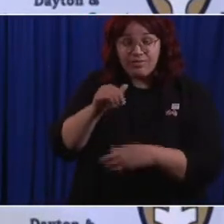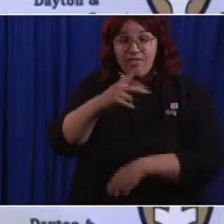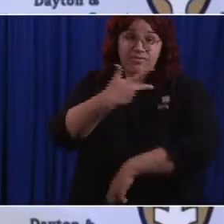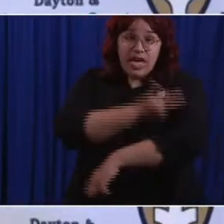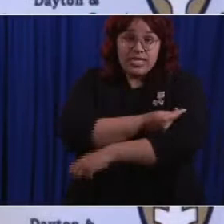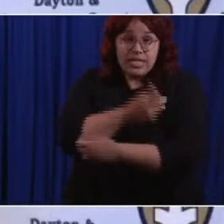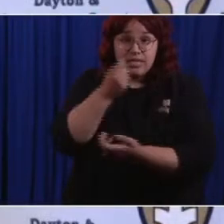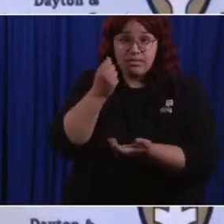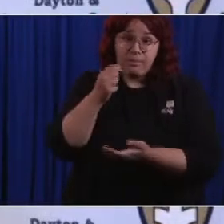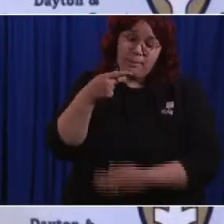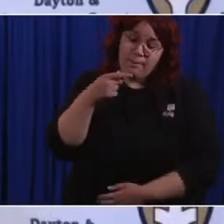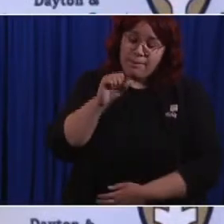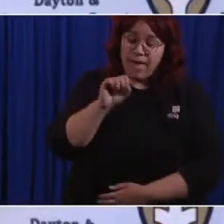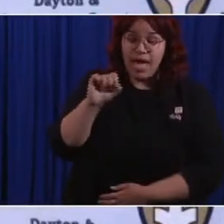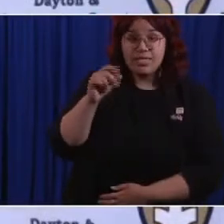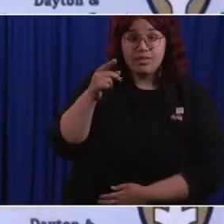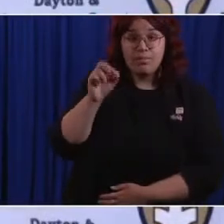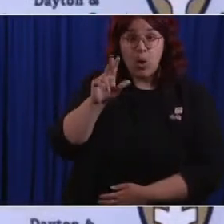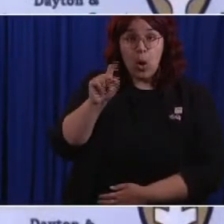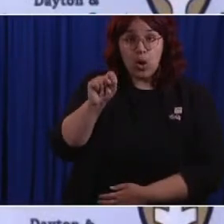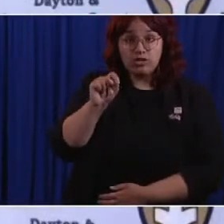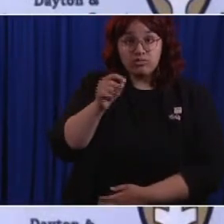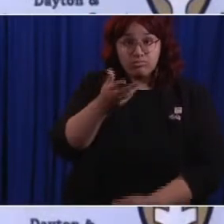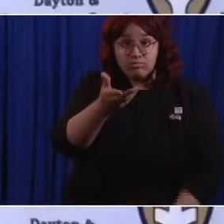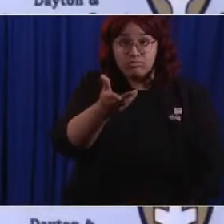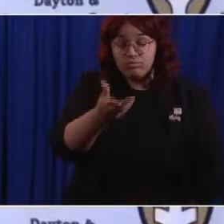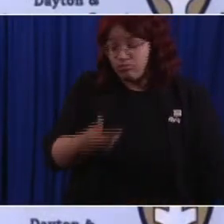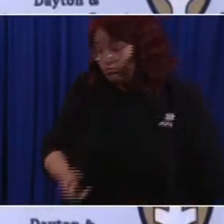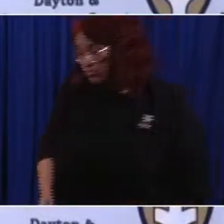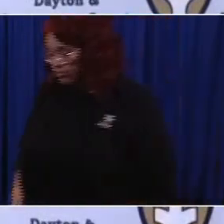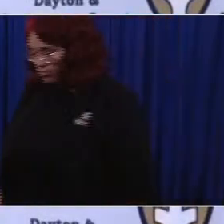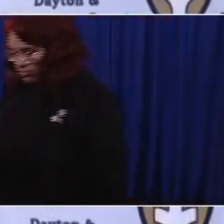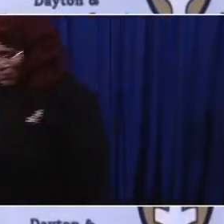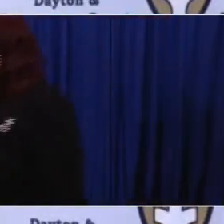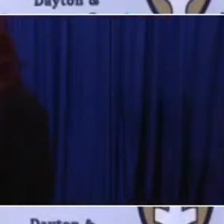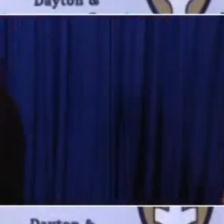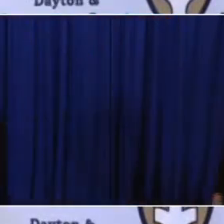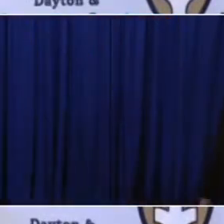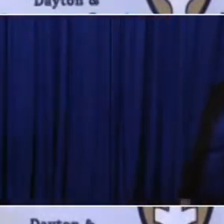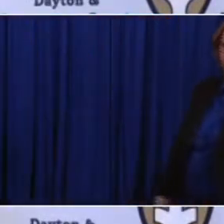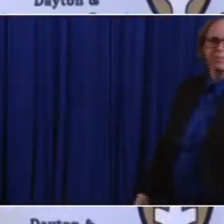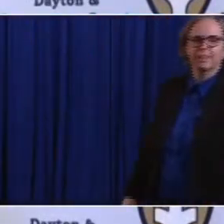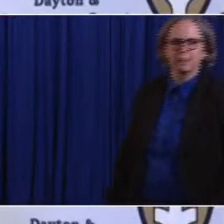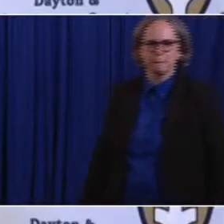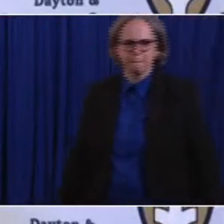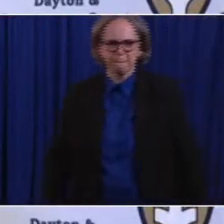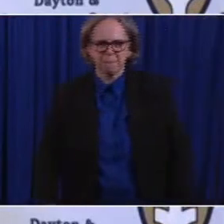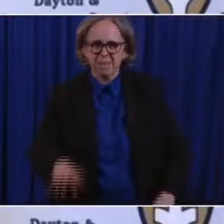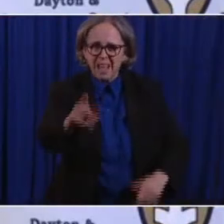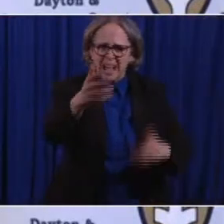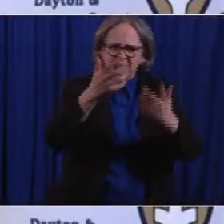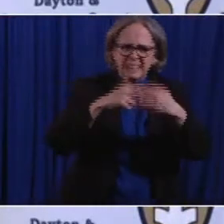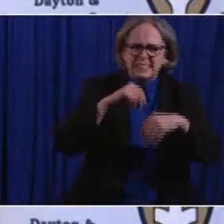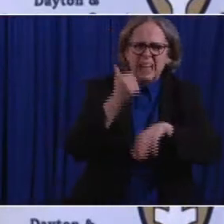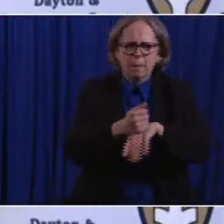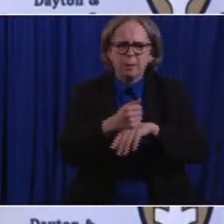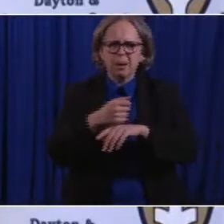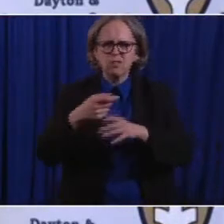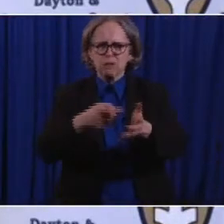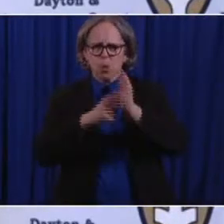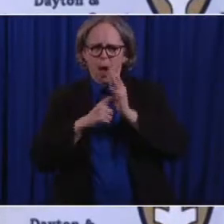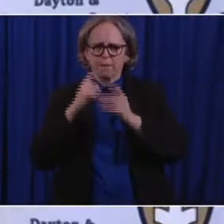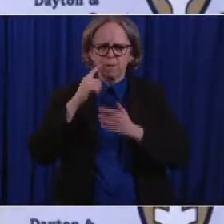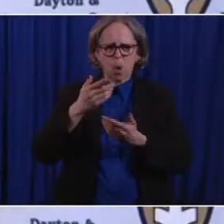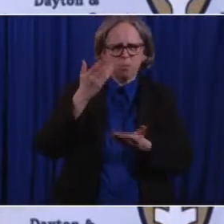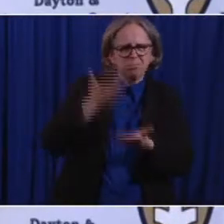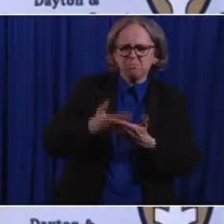Well, we don't have any plans, to create the passport. I think we'll have to see, what